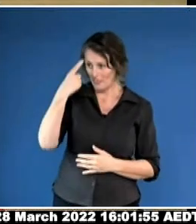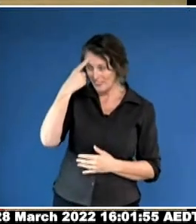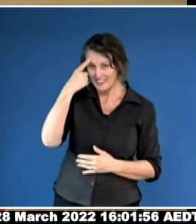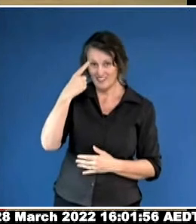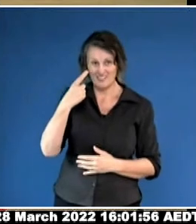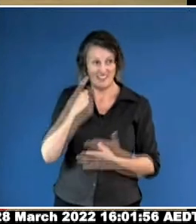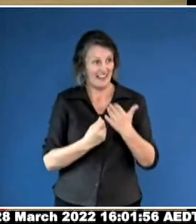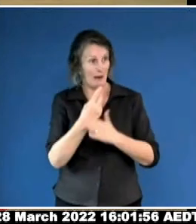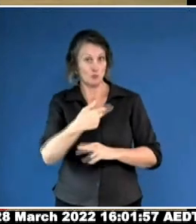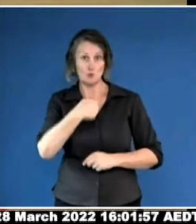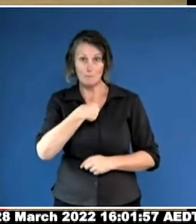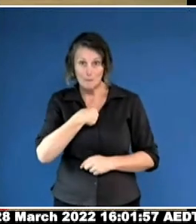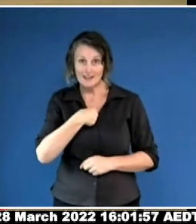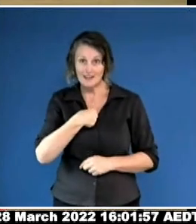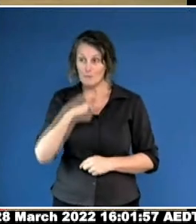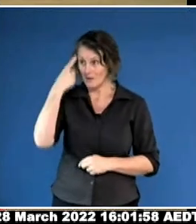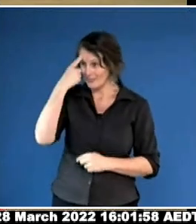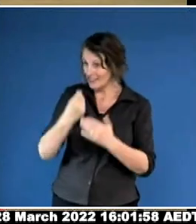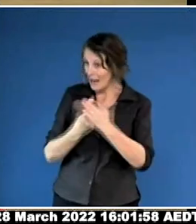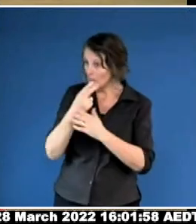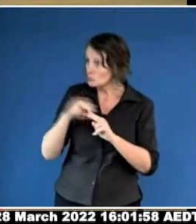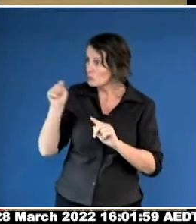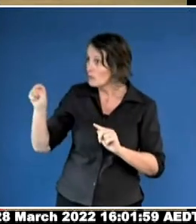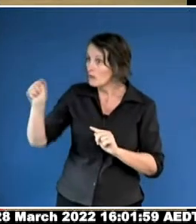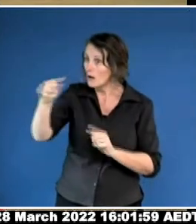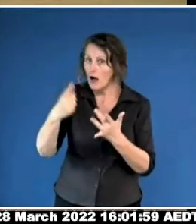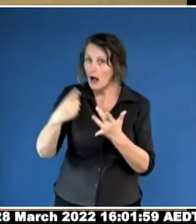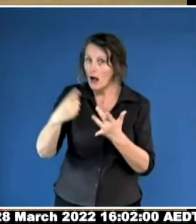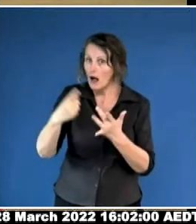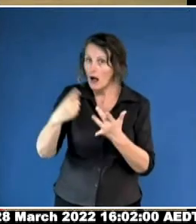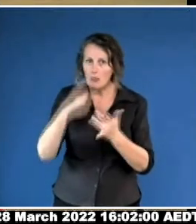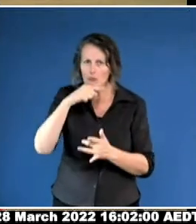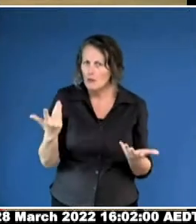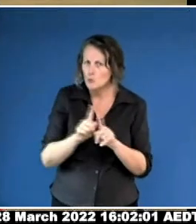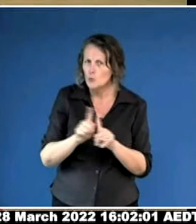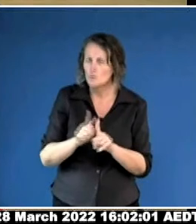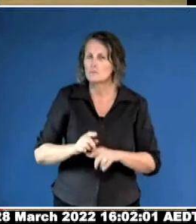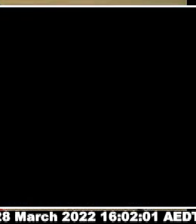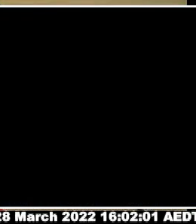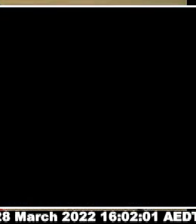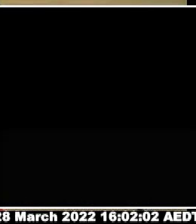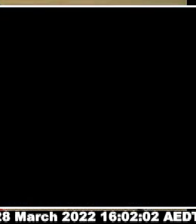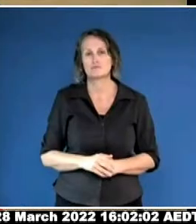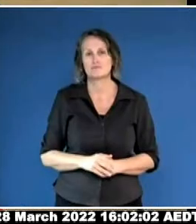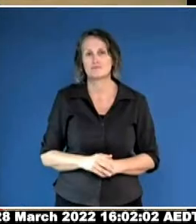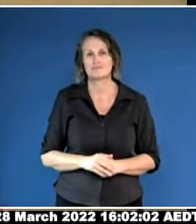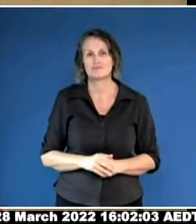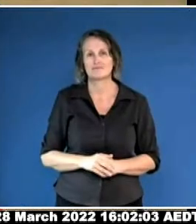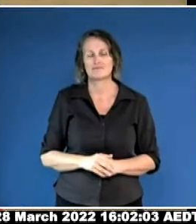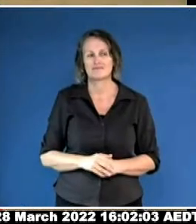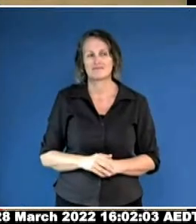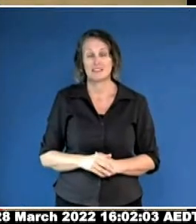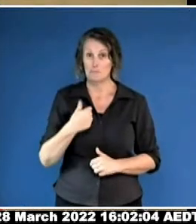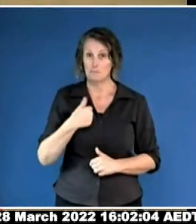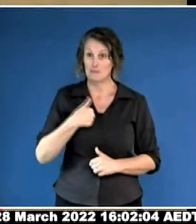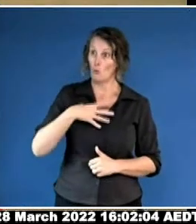be costing if it was happening to every participant and it wasn't picked up. I'm very uncomfortable about making complaints.